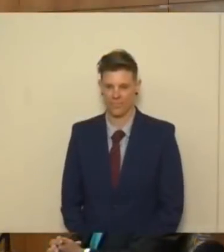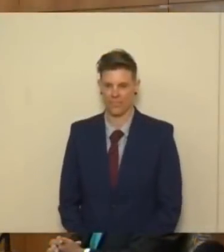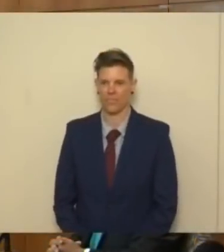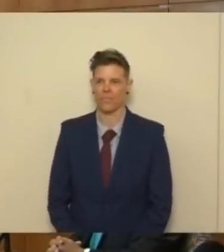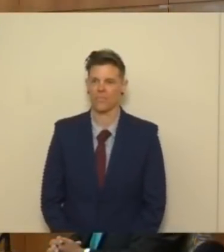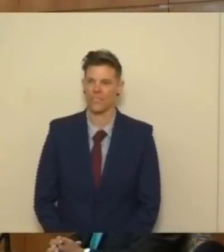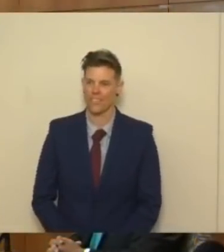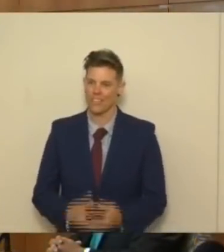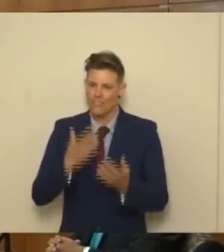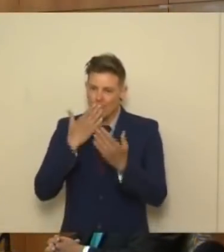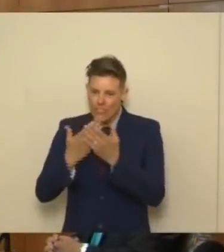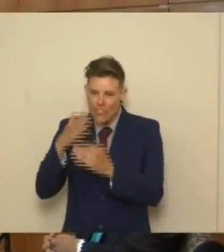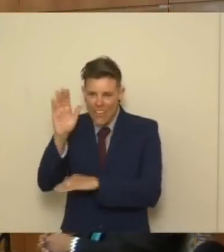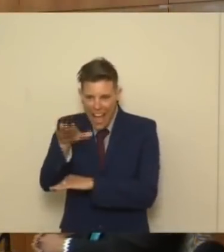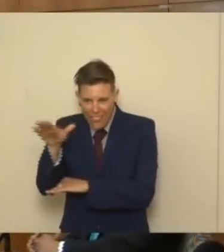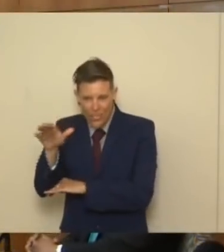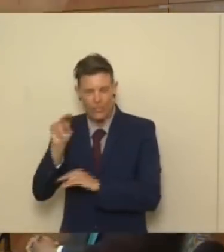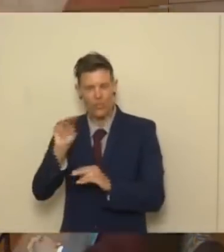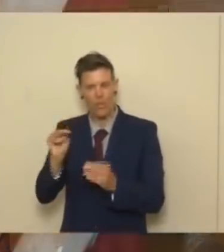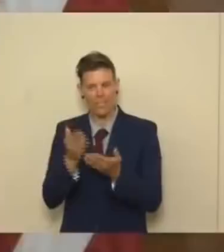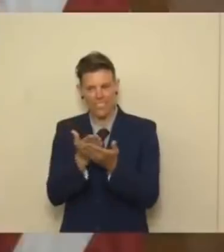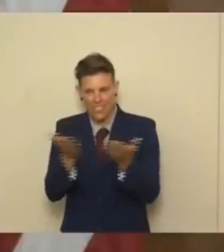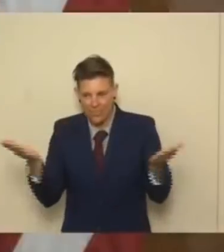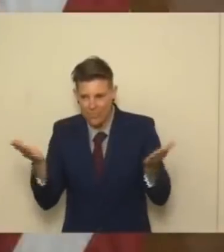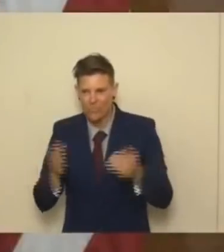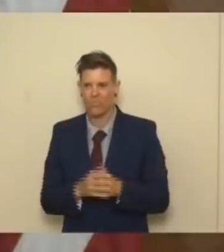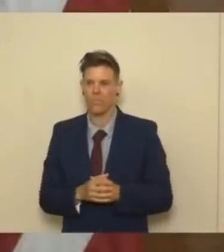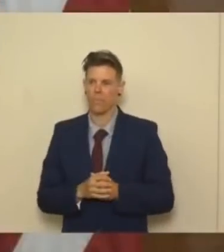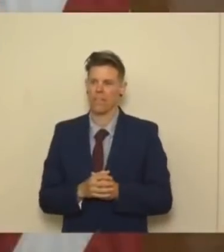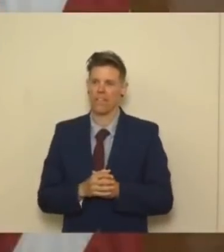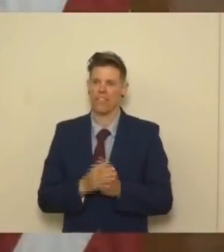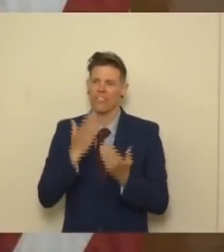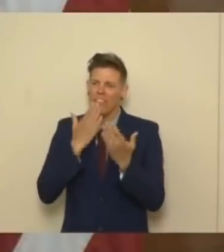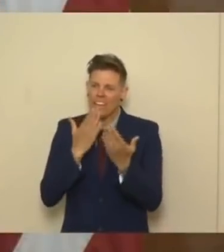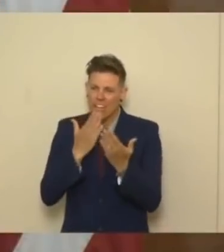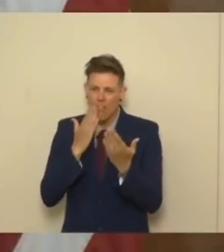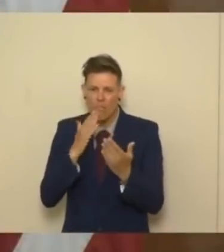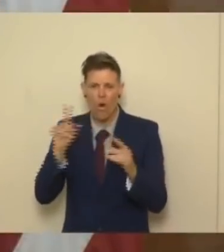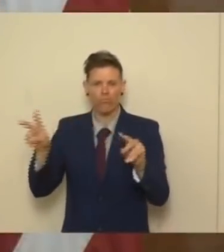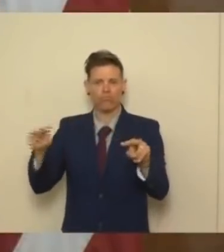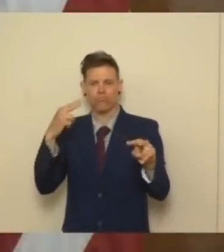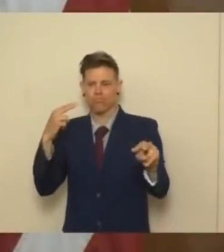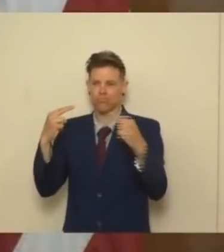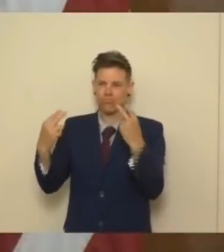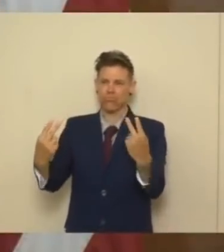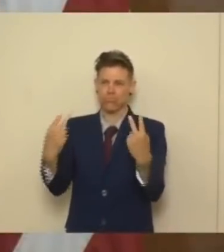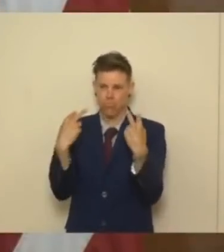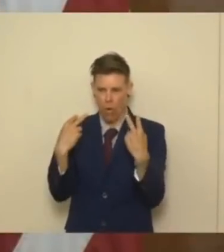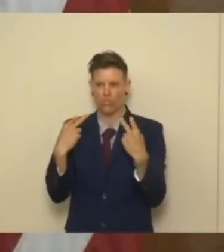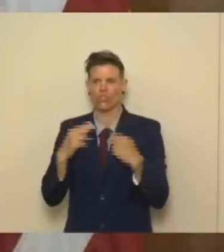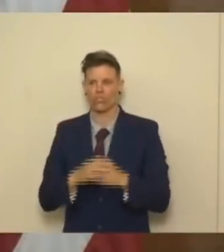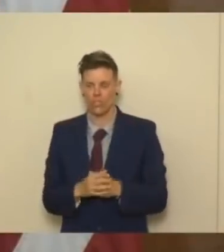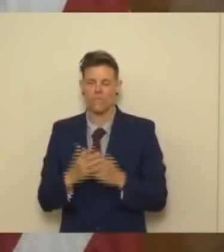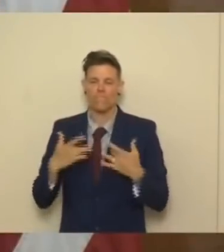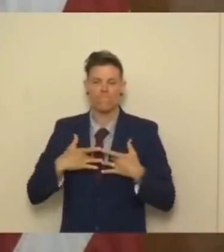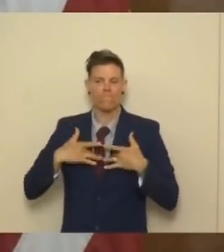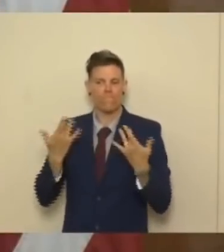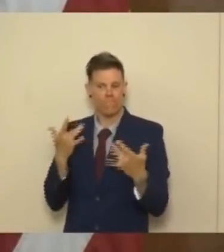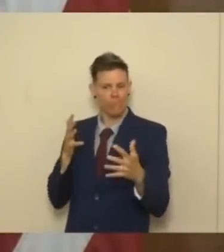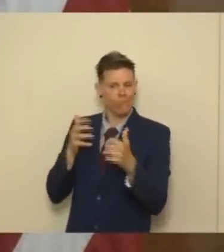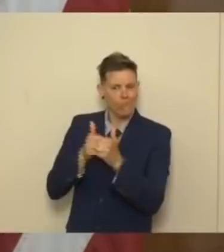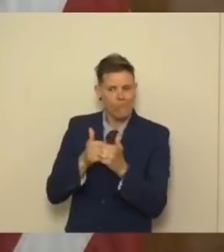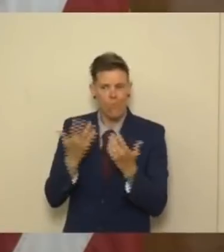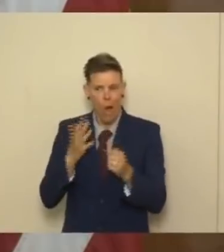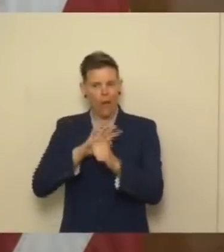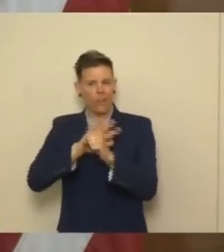Good afternoon, New Mexico, and thank you very much for tuning in for another COVID-19 update. We also have